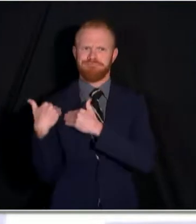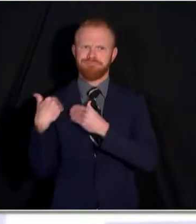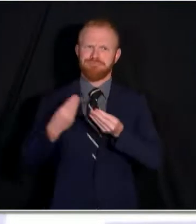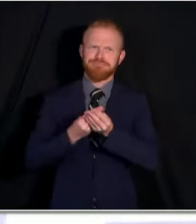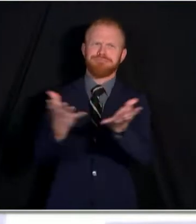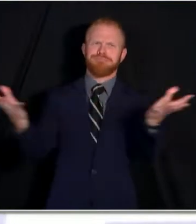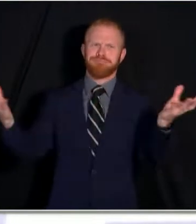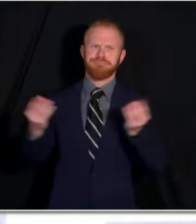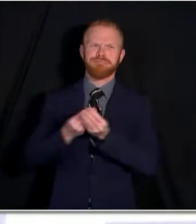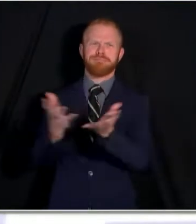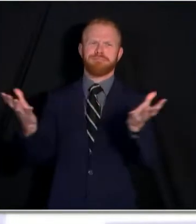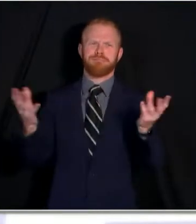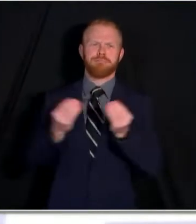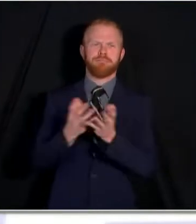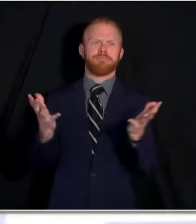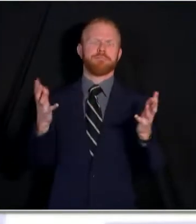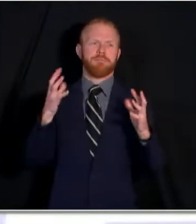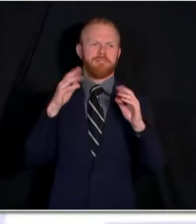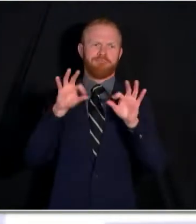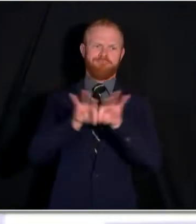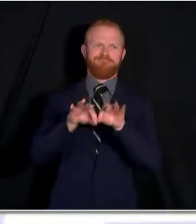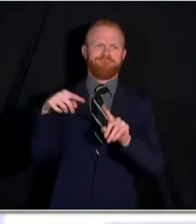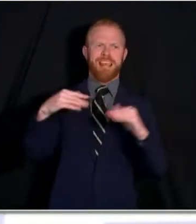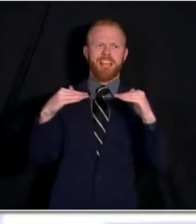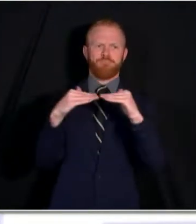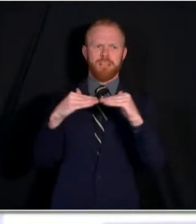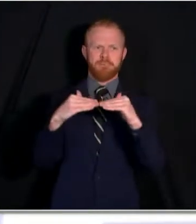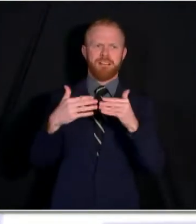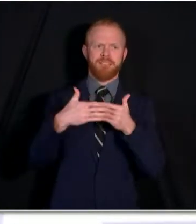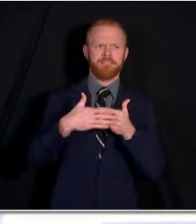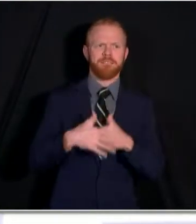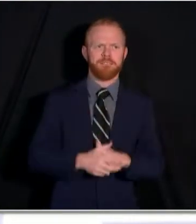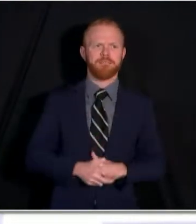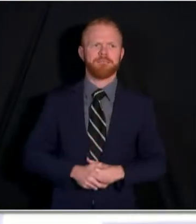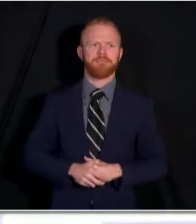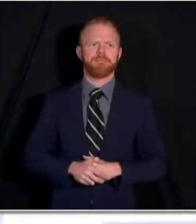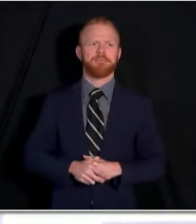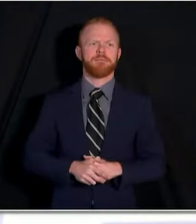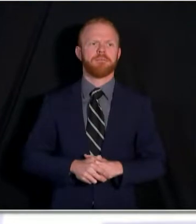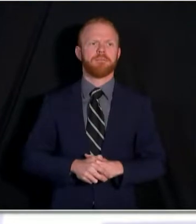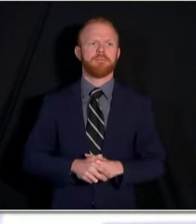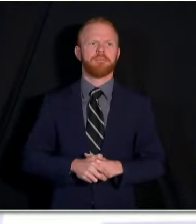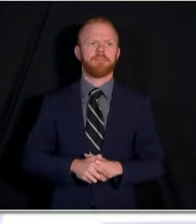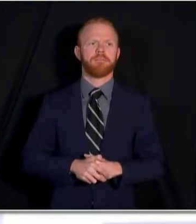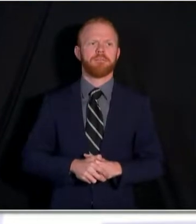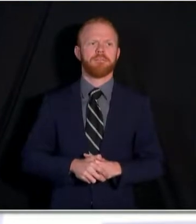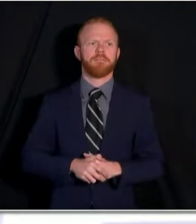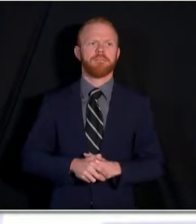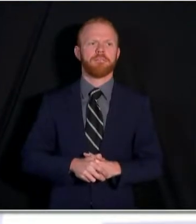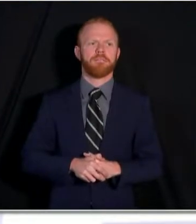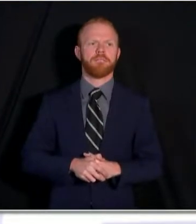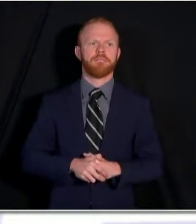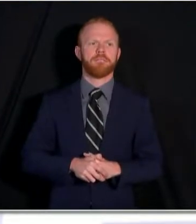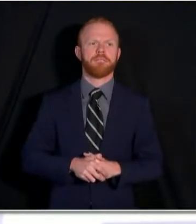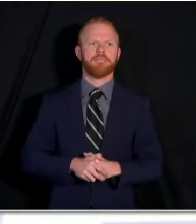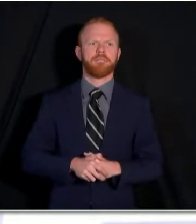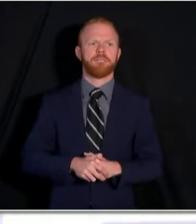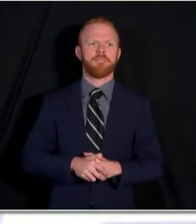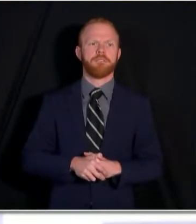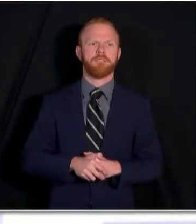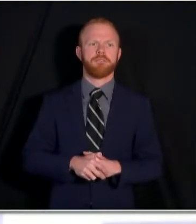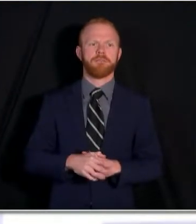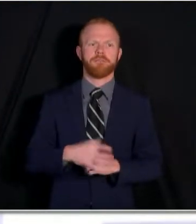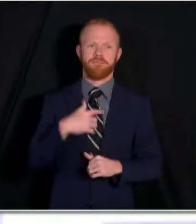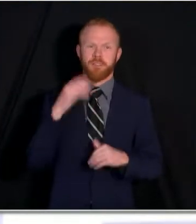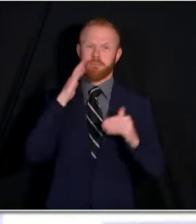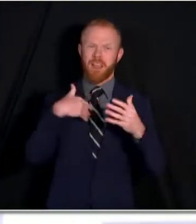focused effort to get these administration of these vaccines quickly into people's arms. So more work to do in that